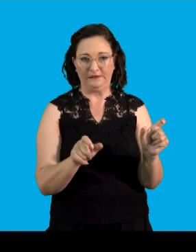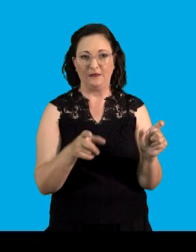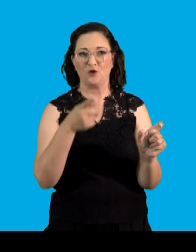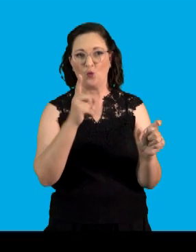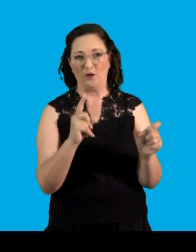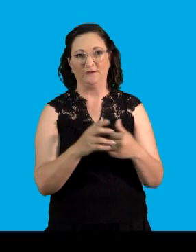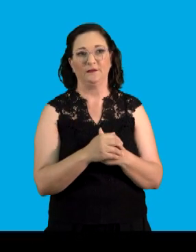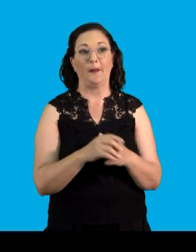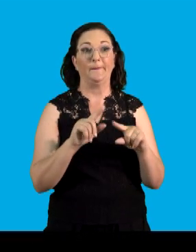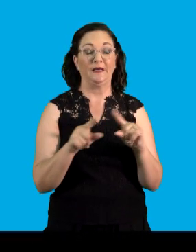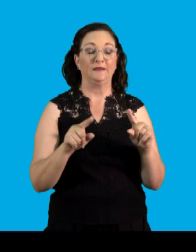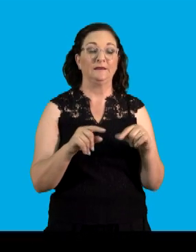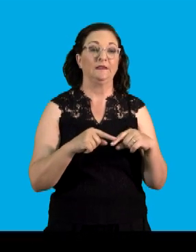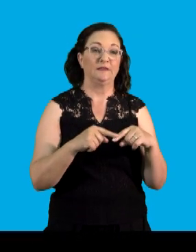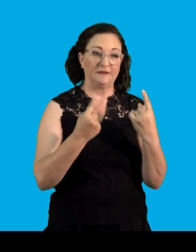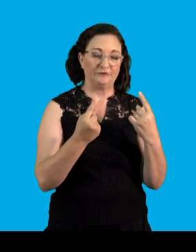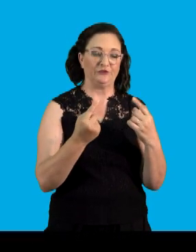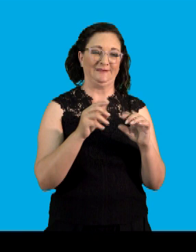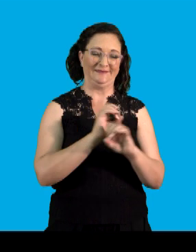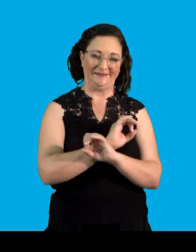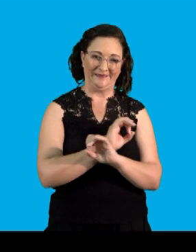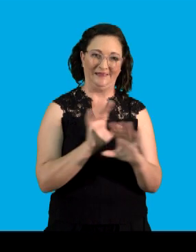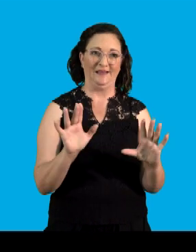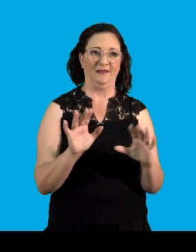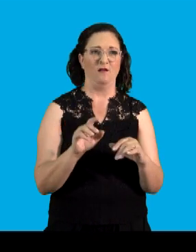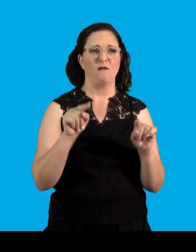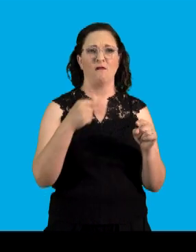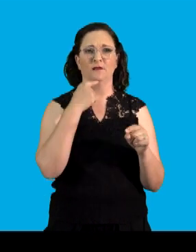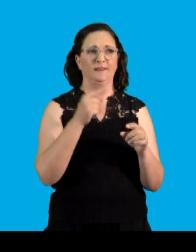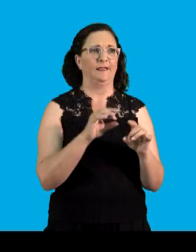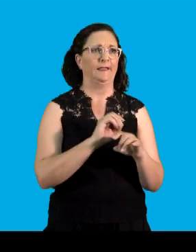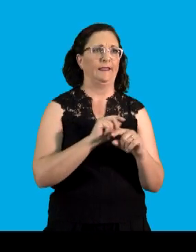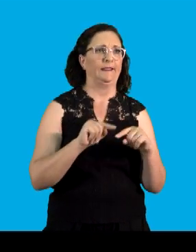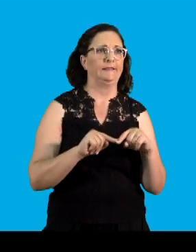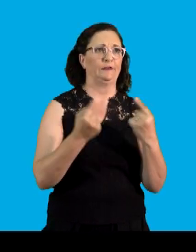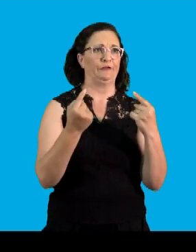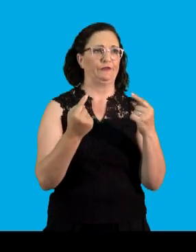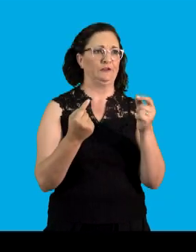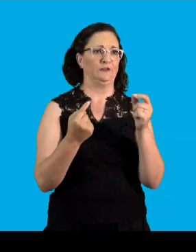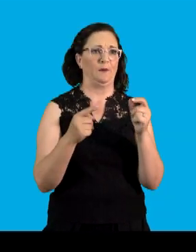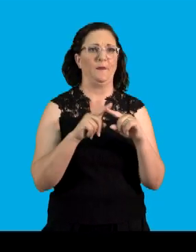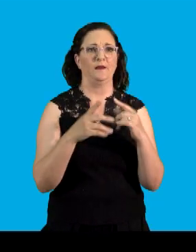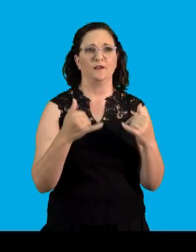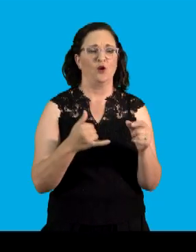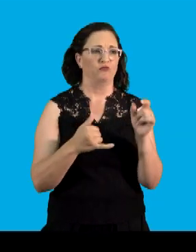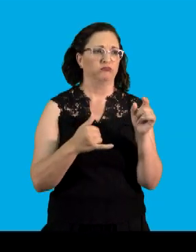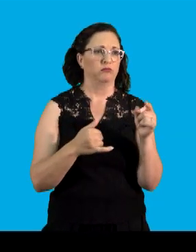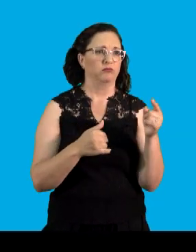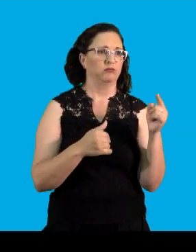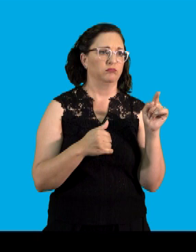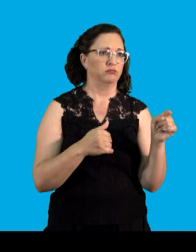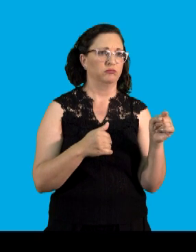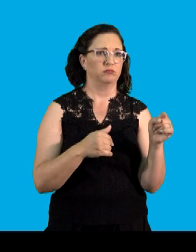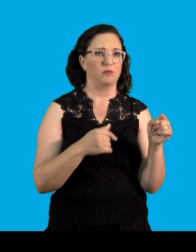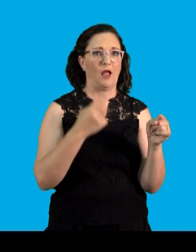the difference must be clear. You cannot differentiate. You cannot use differentiate between an eye and a